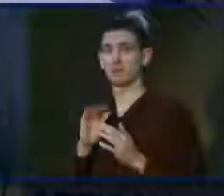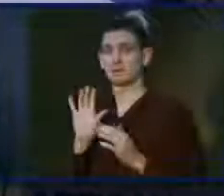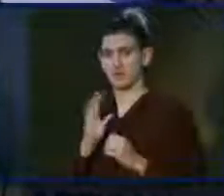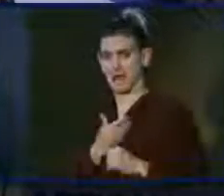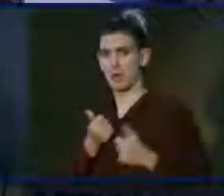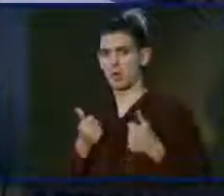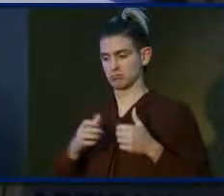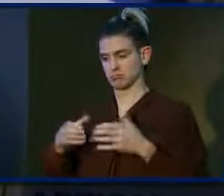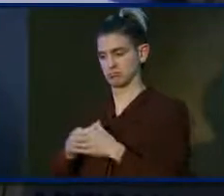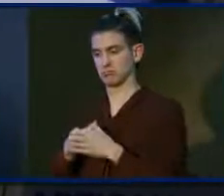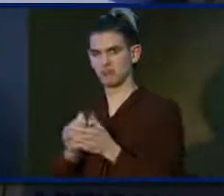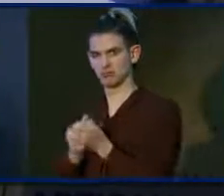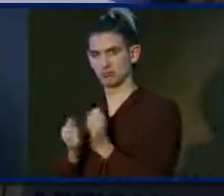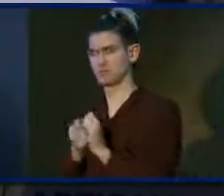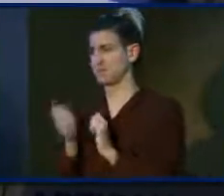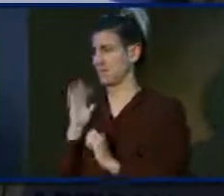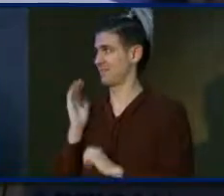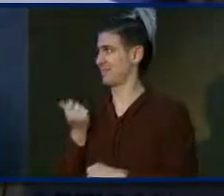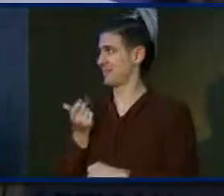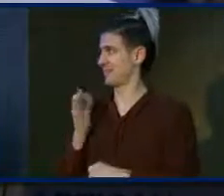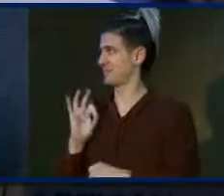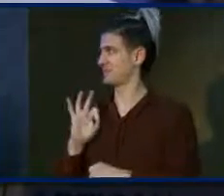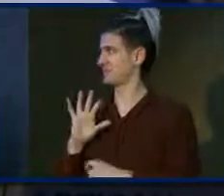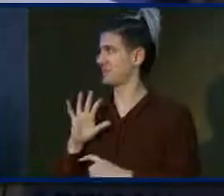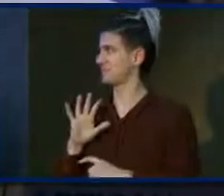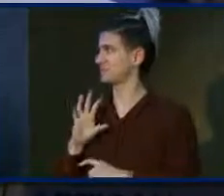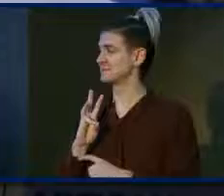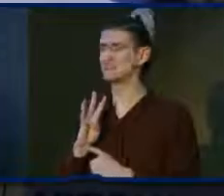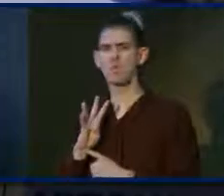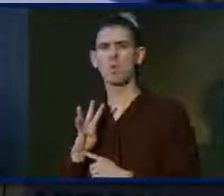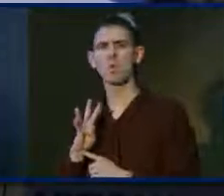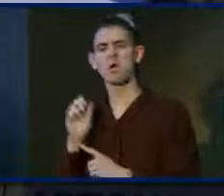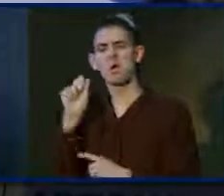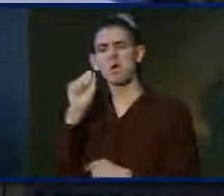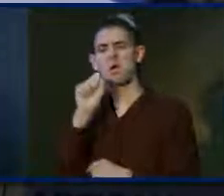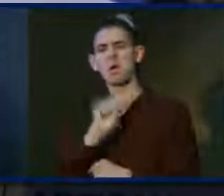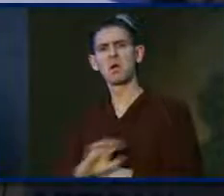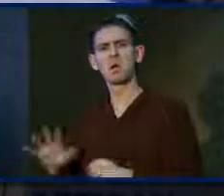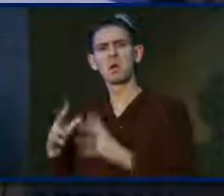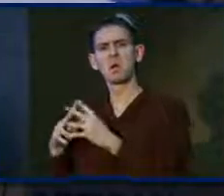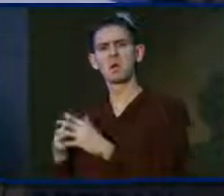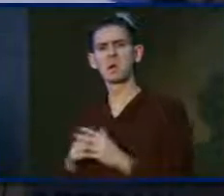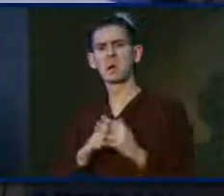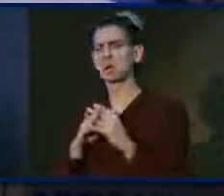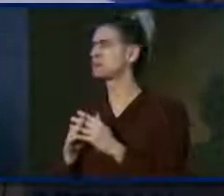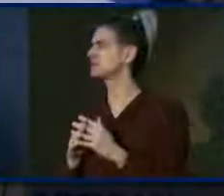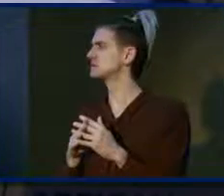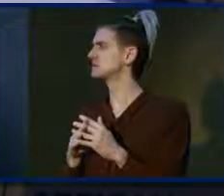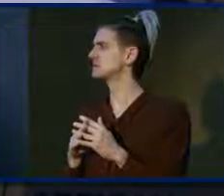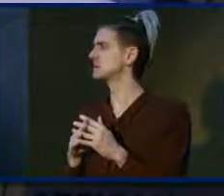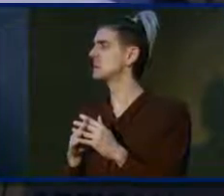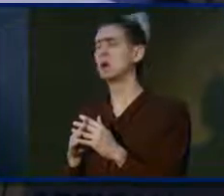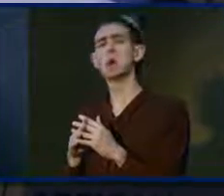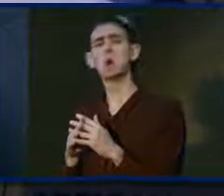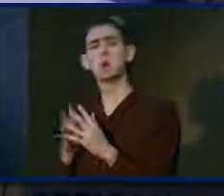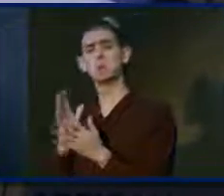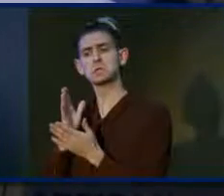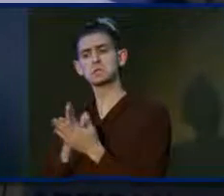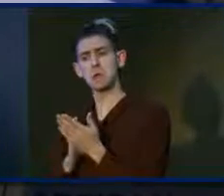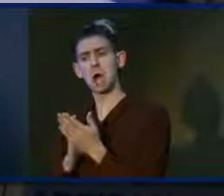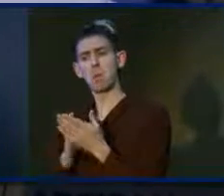to 1992 and before, Asian Americans, you know, there was a soft plurality or soft majority that voted Republican. Why?